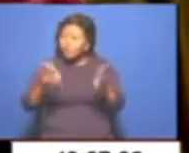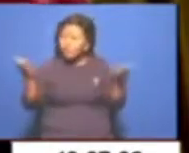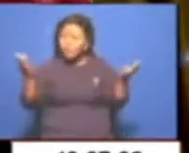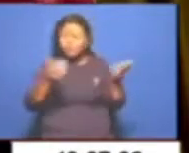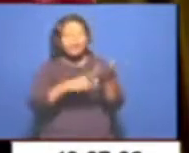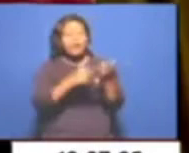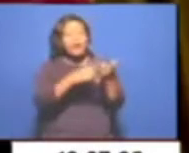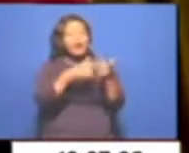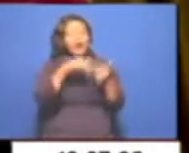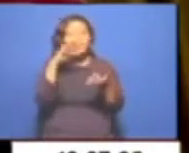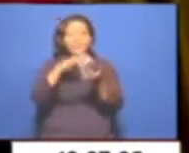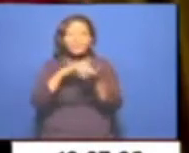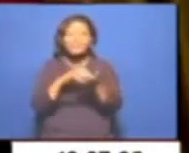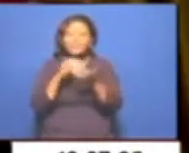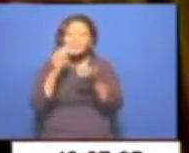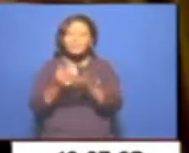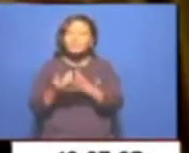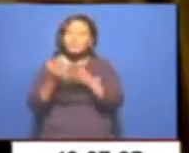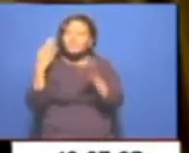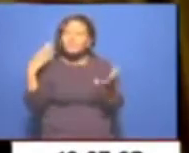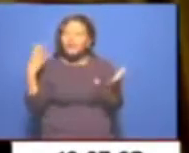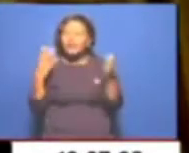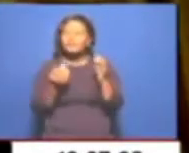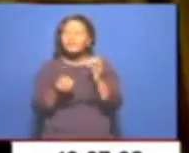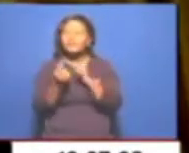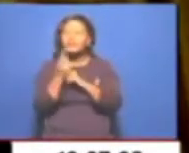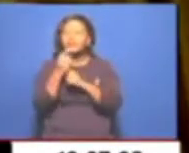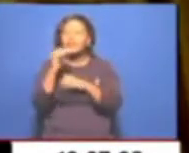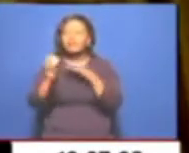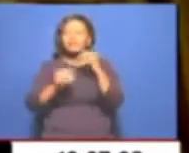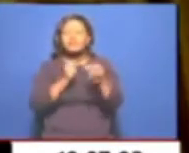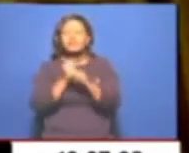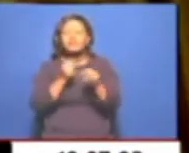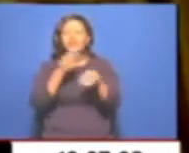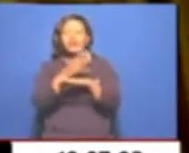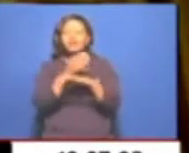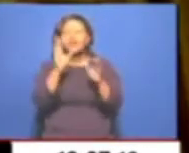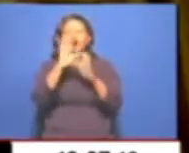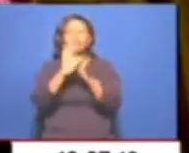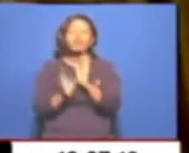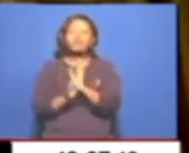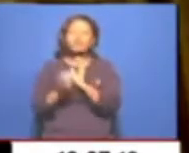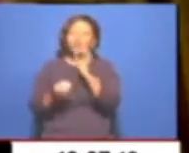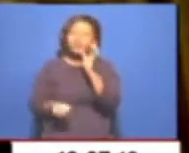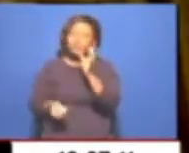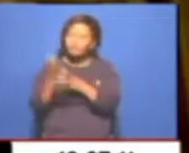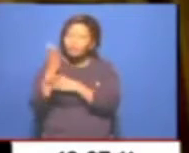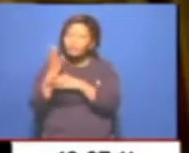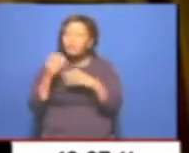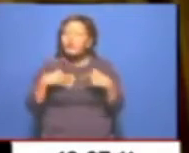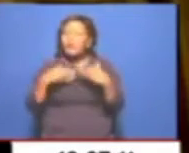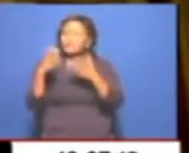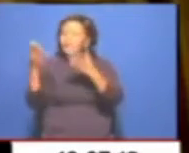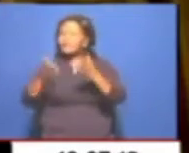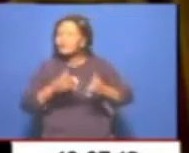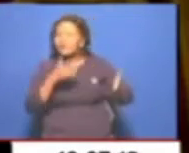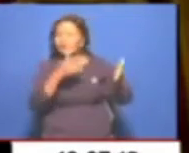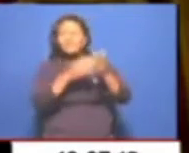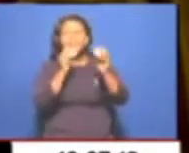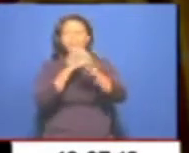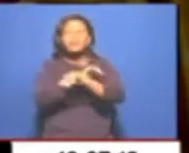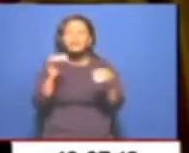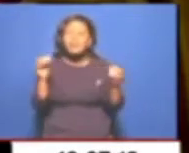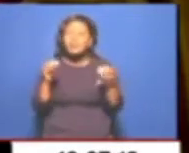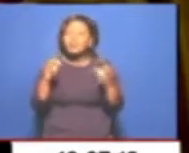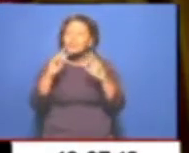in the last 11 or so years since the Katiba has been in place, 12 years almost, have been brought against the president? on civil